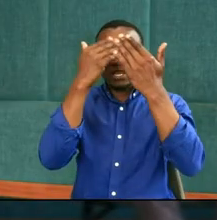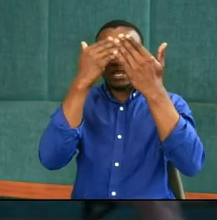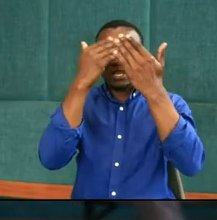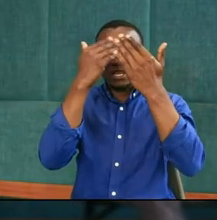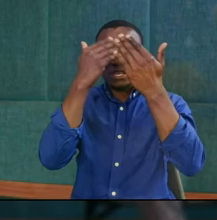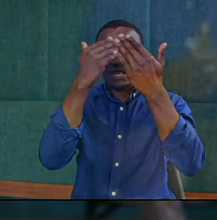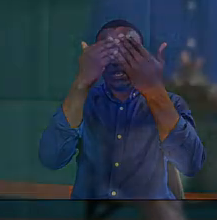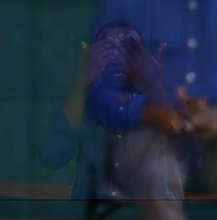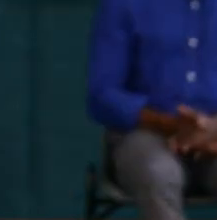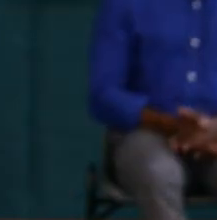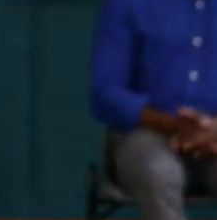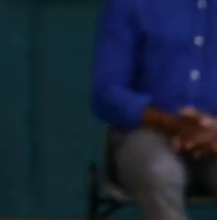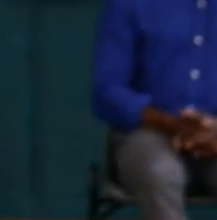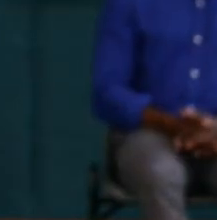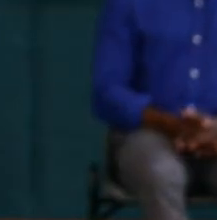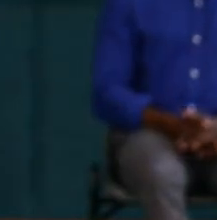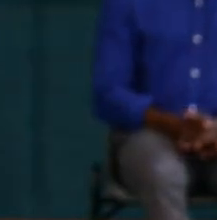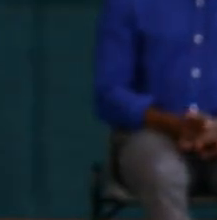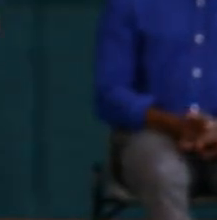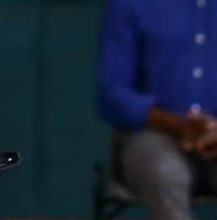meaning, you have